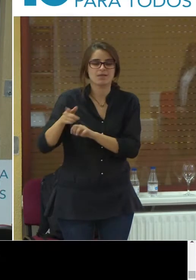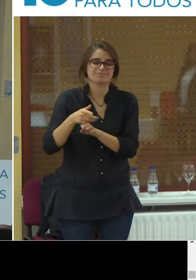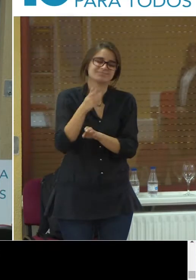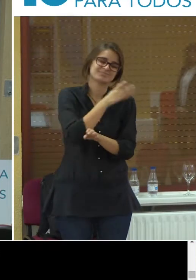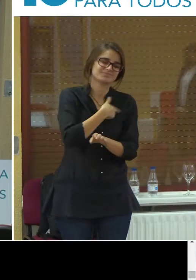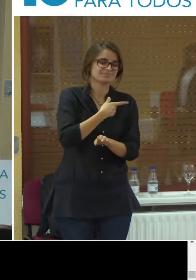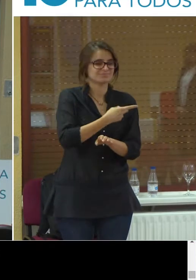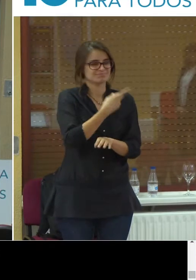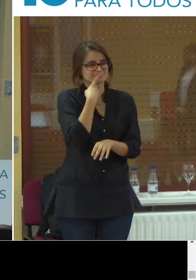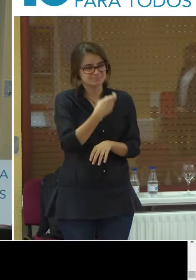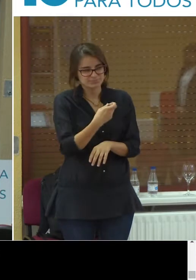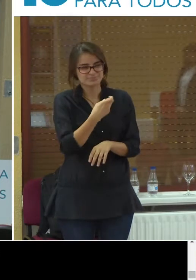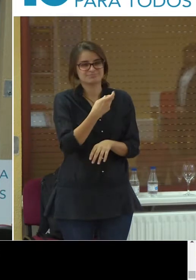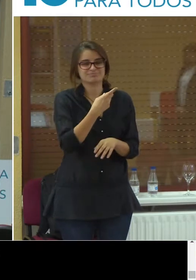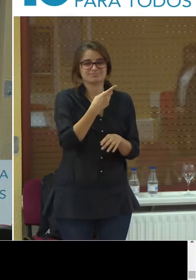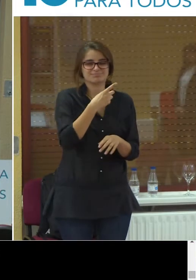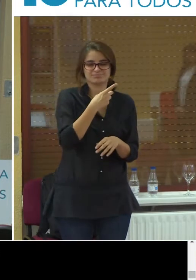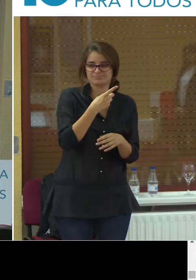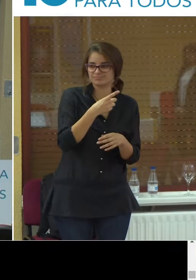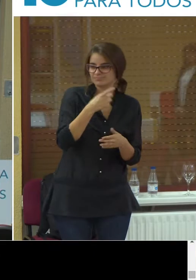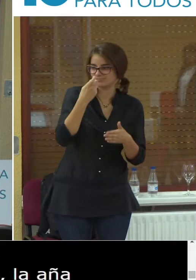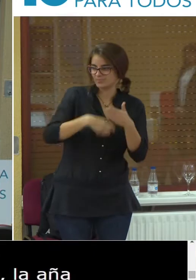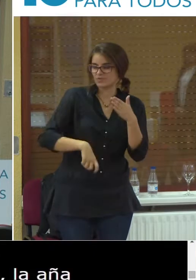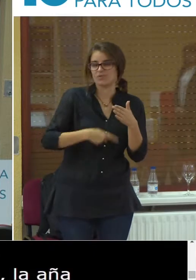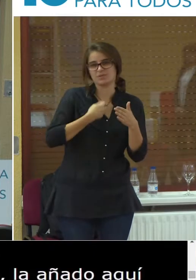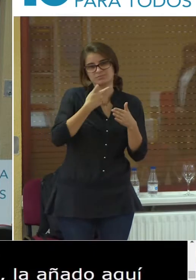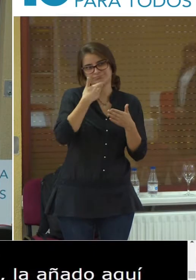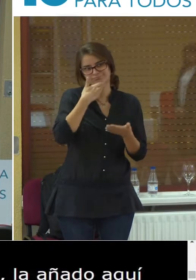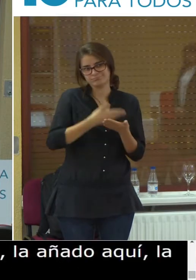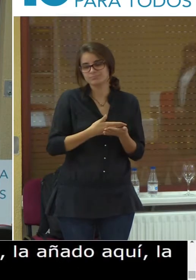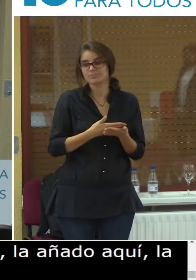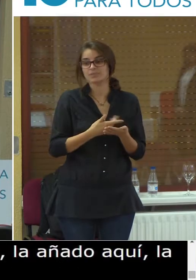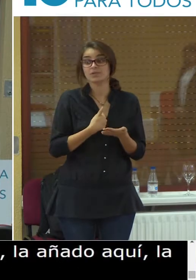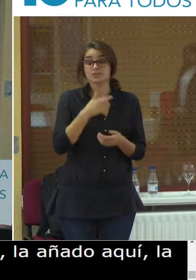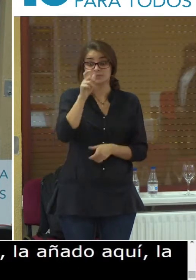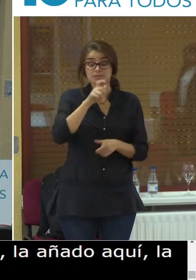touch and feel. It was much more complicated. And